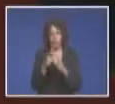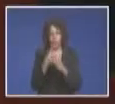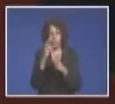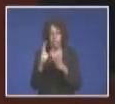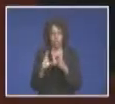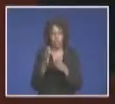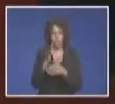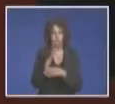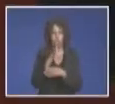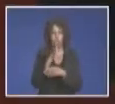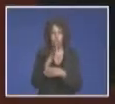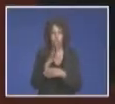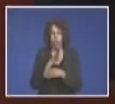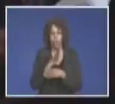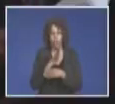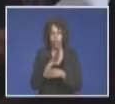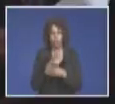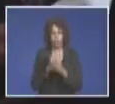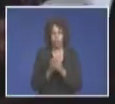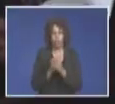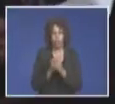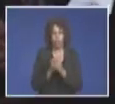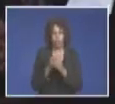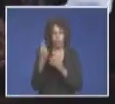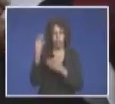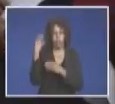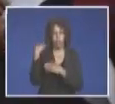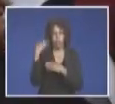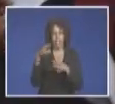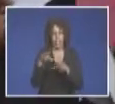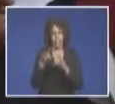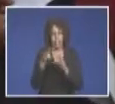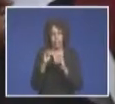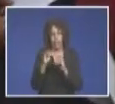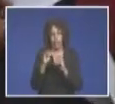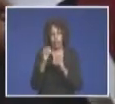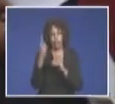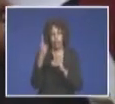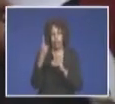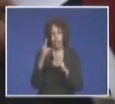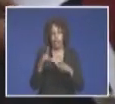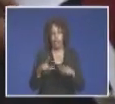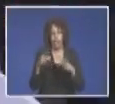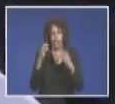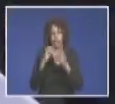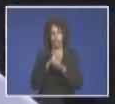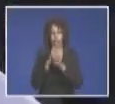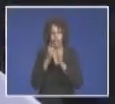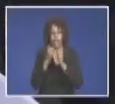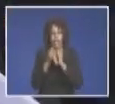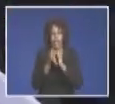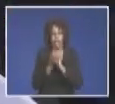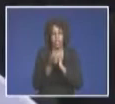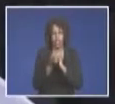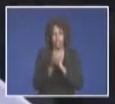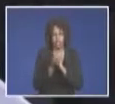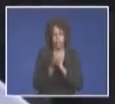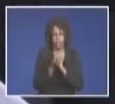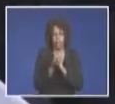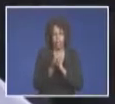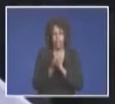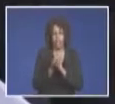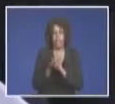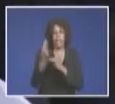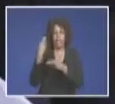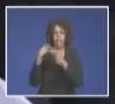Mrs. Moxey-Ingraham was a master at adaptation for life's changing scenes. Although history will remember her as a